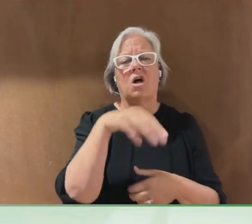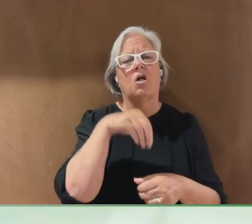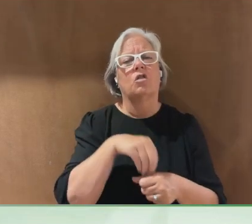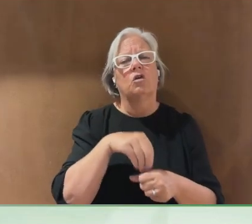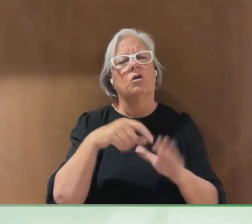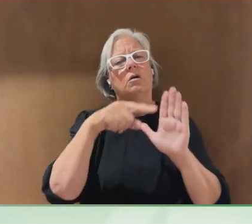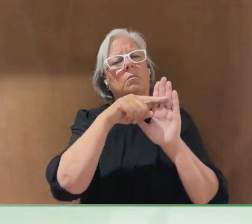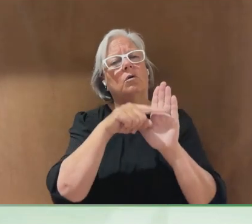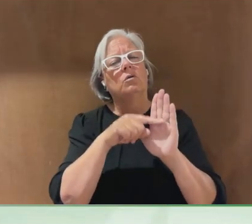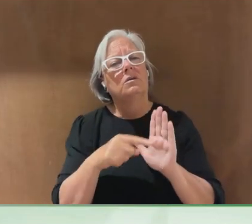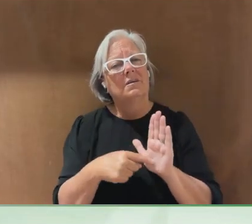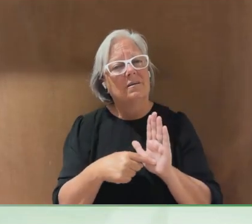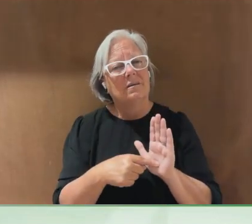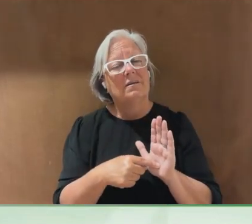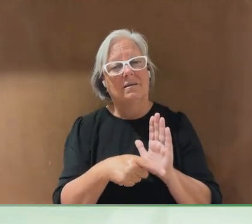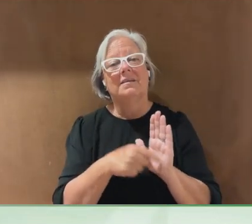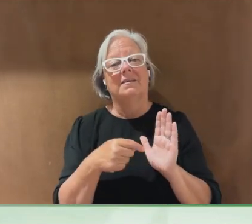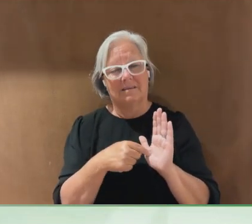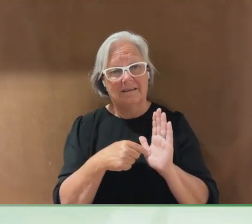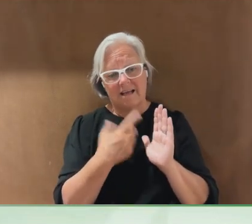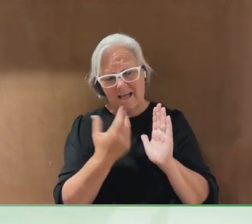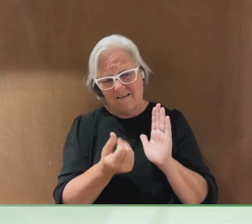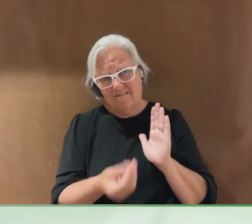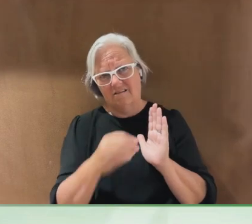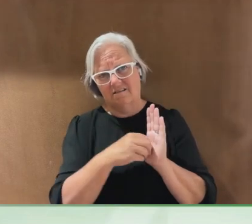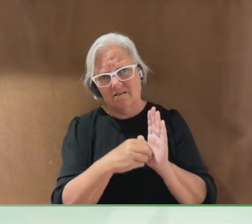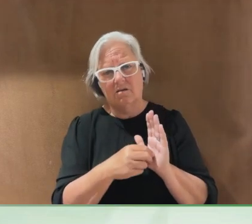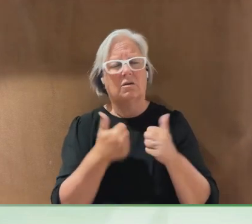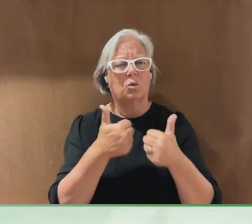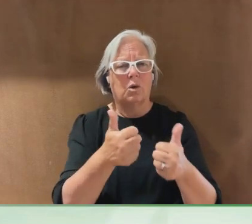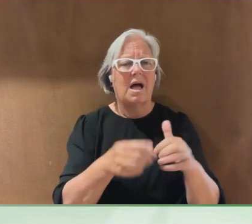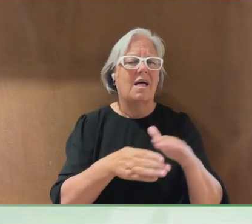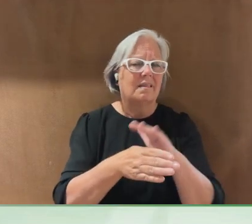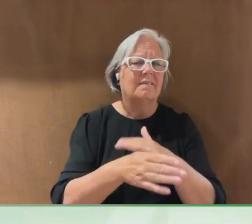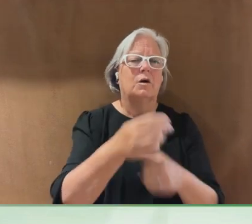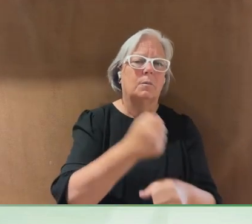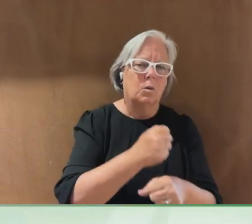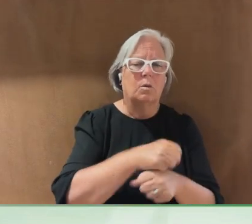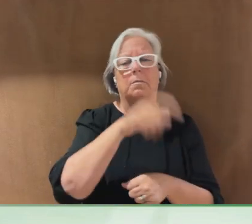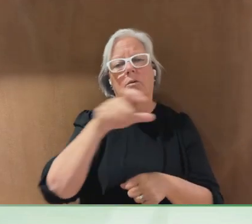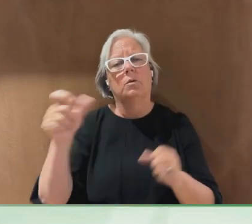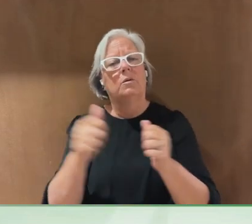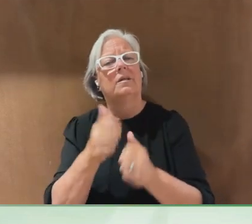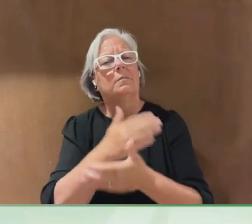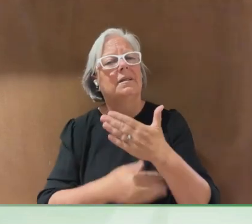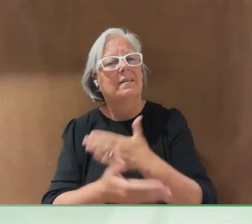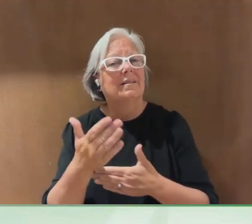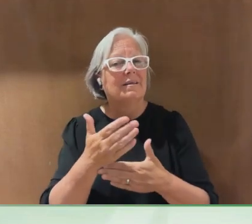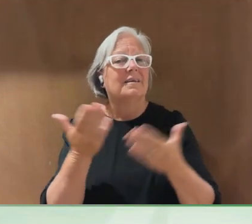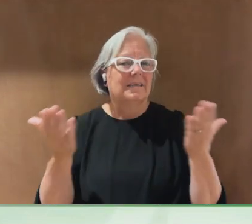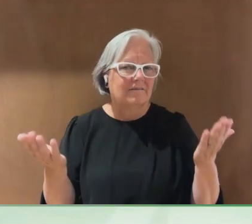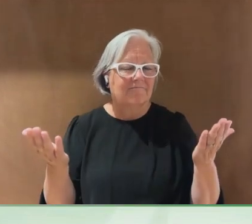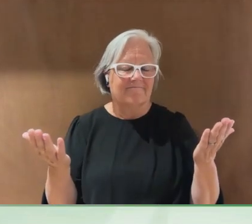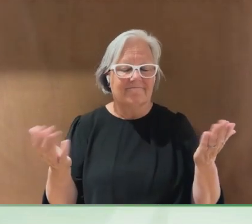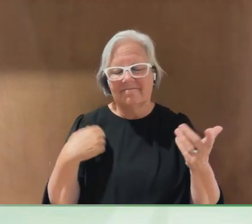addressing equitable access to employment for persons with disabilities. So from that perspective, I think it really lies in